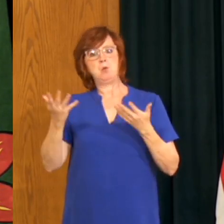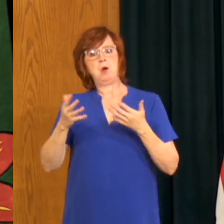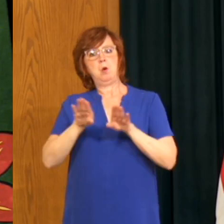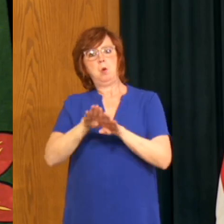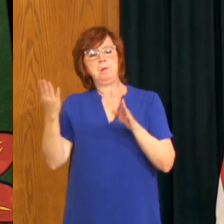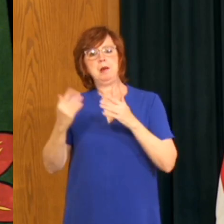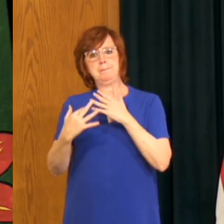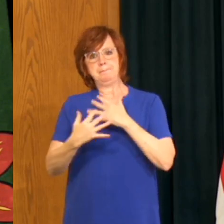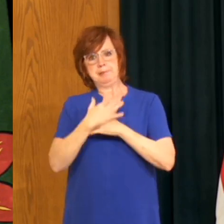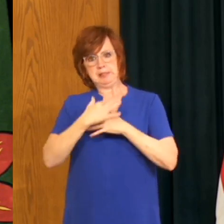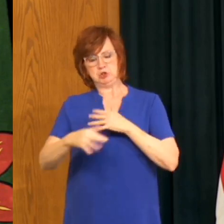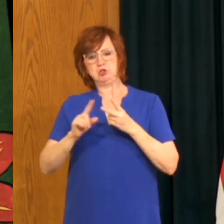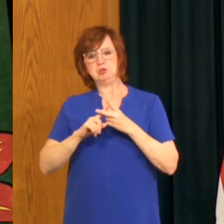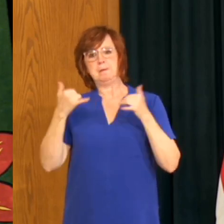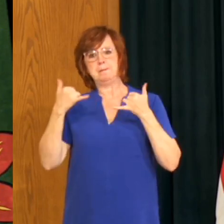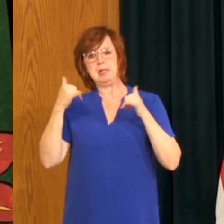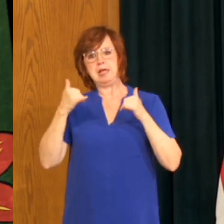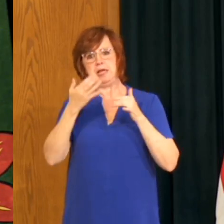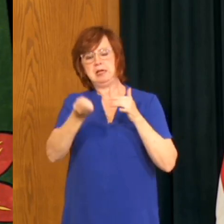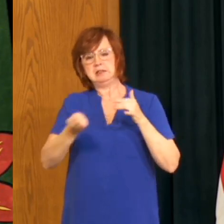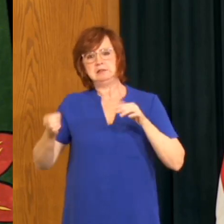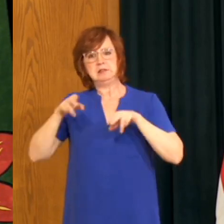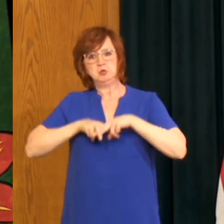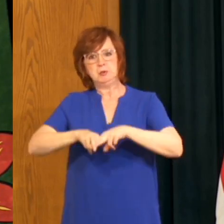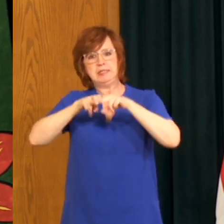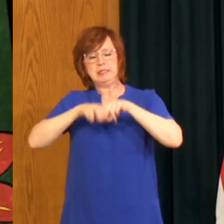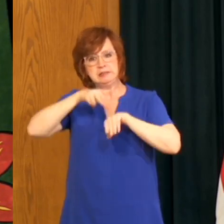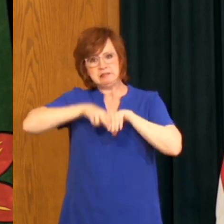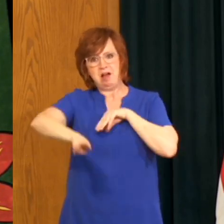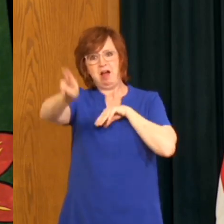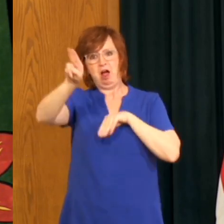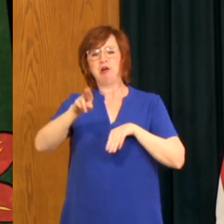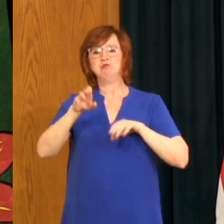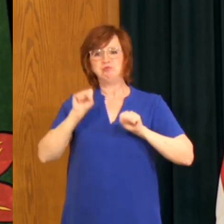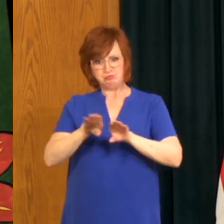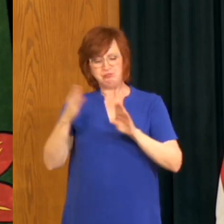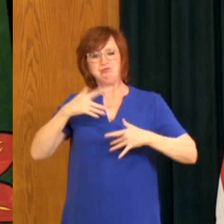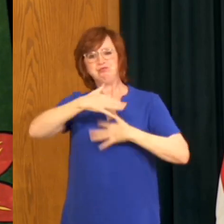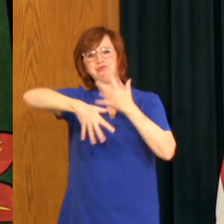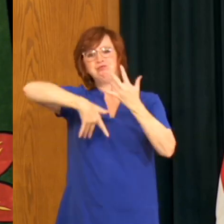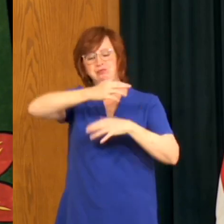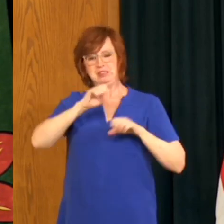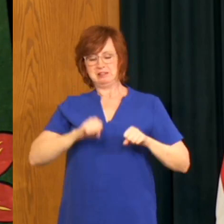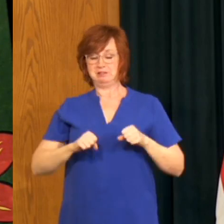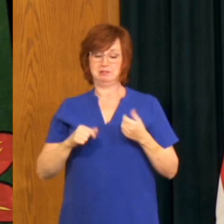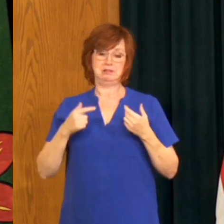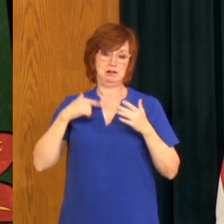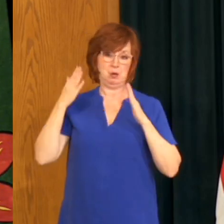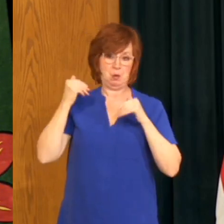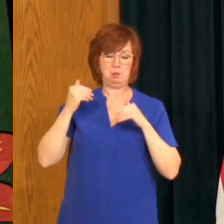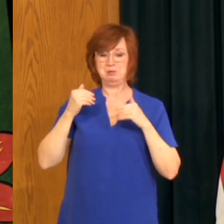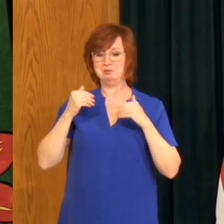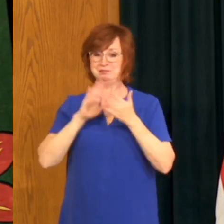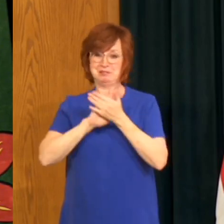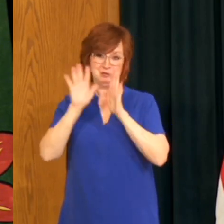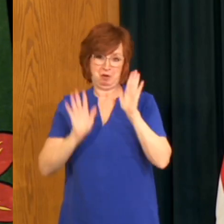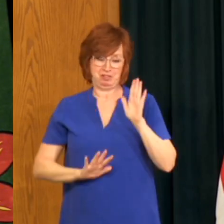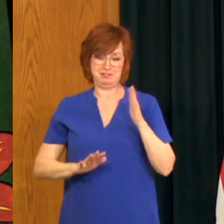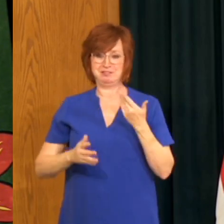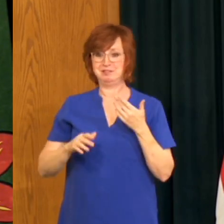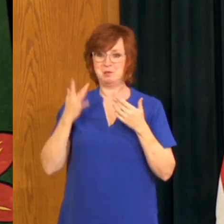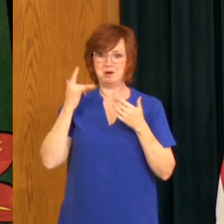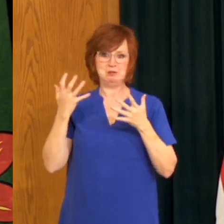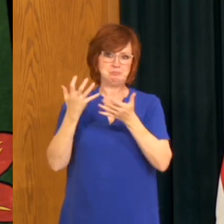reopen. Hopefully it's a great weekend so that families can enjoy some time at the beach or some time at the playground.